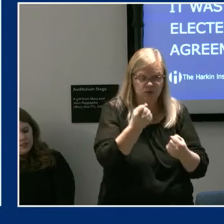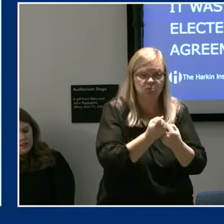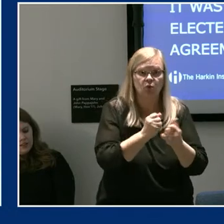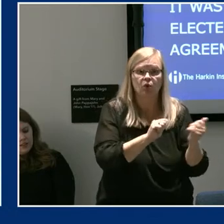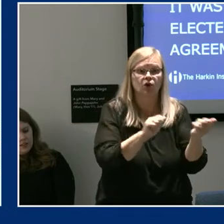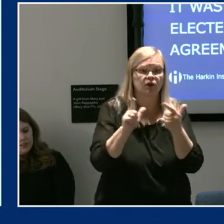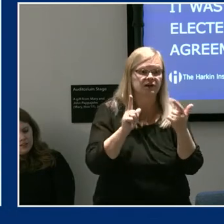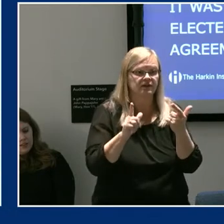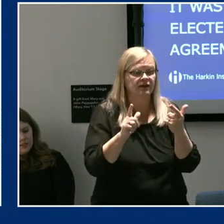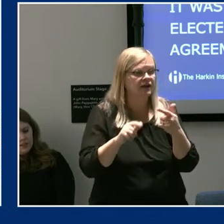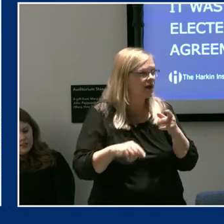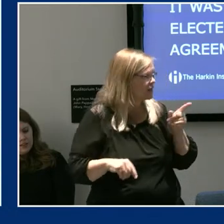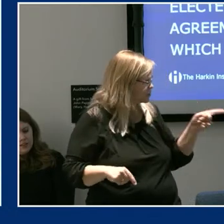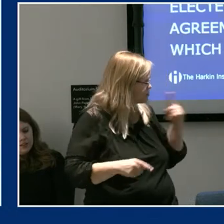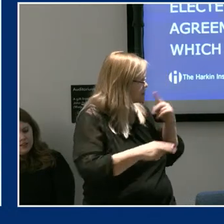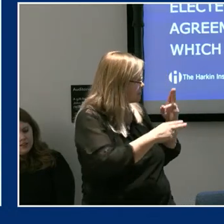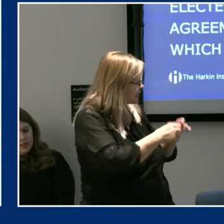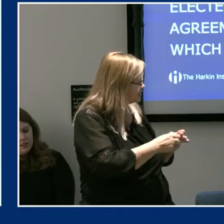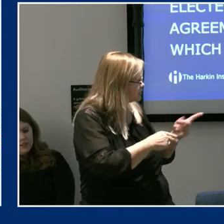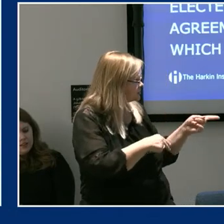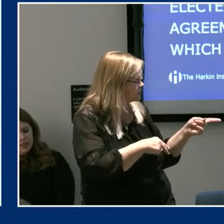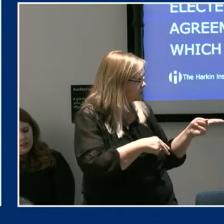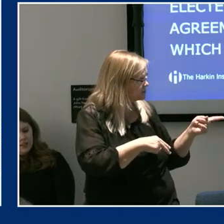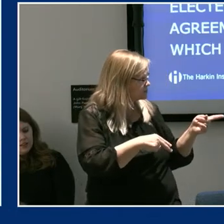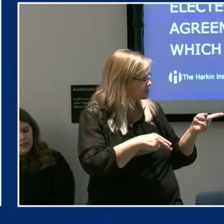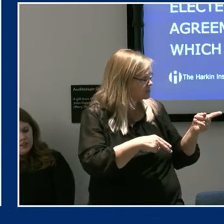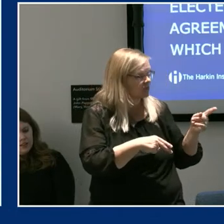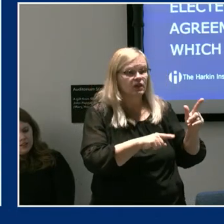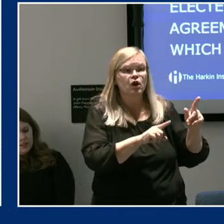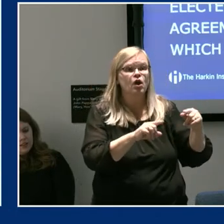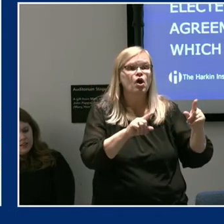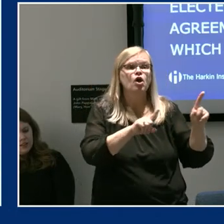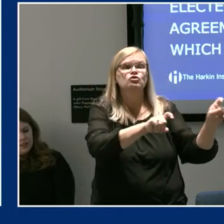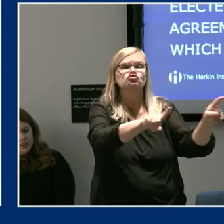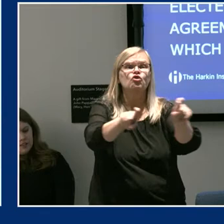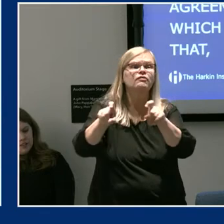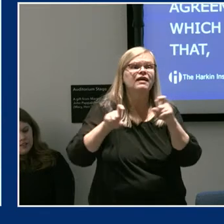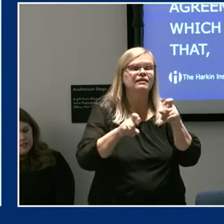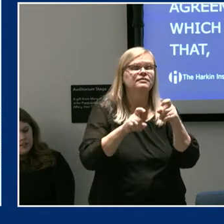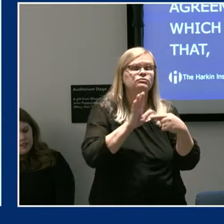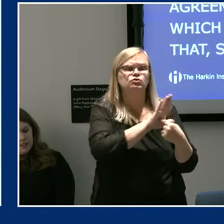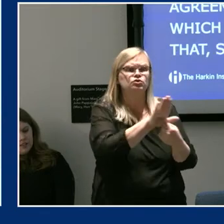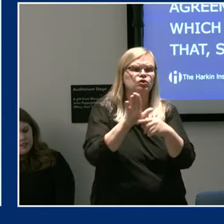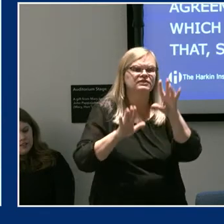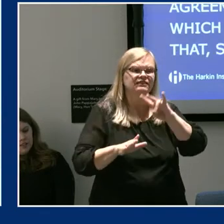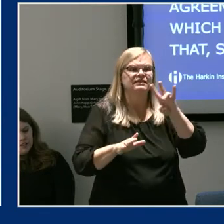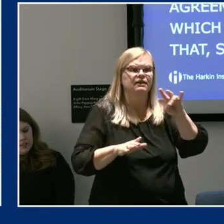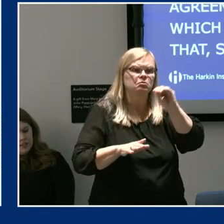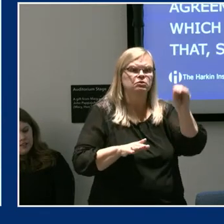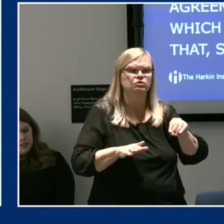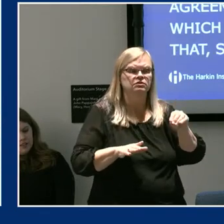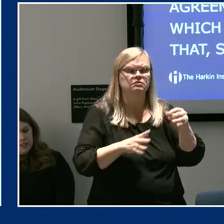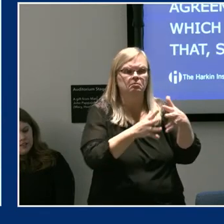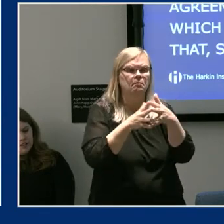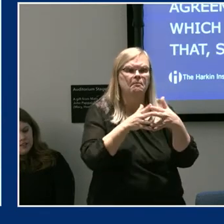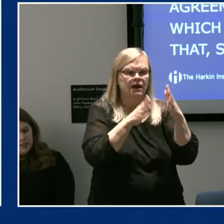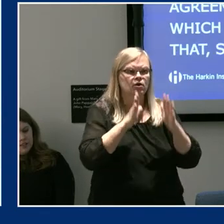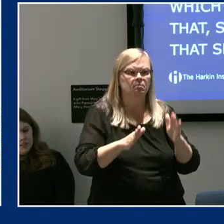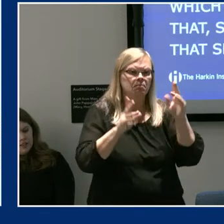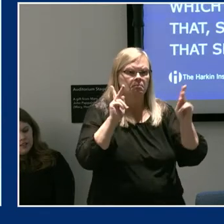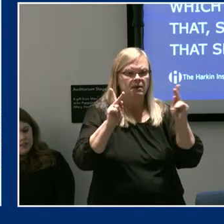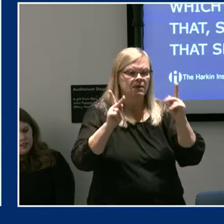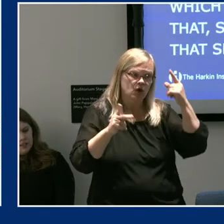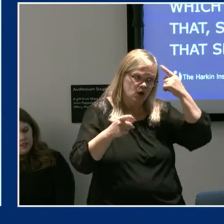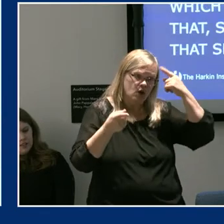think you mentioned that something like there's been surveys show that 77% of people, American people, mm-hmm. agree